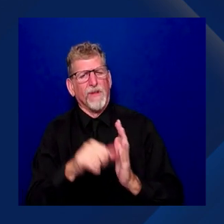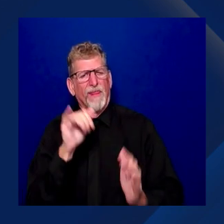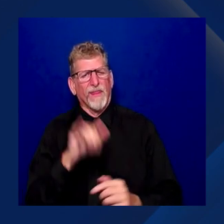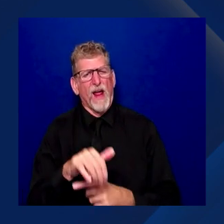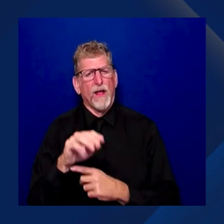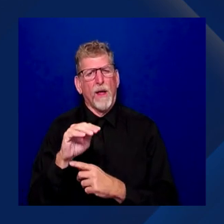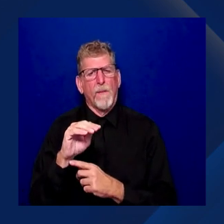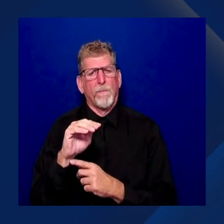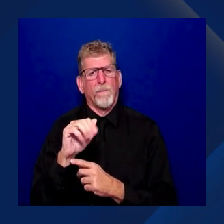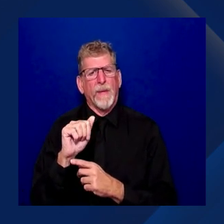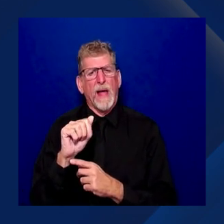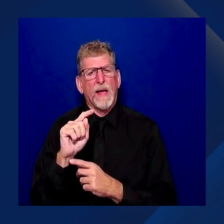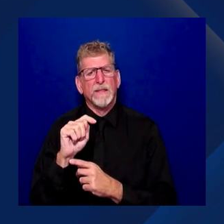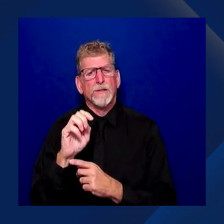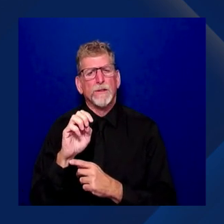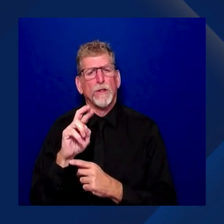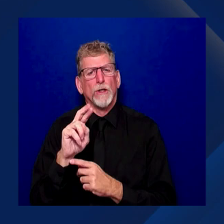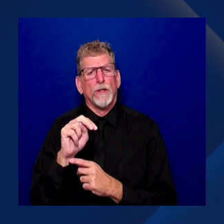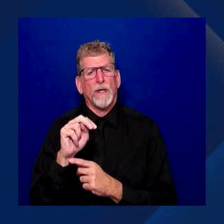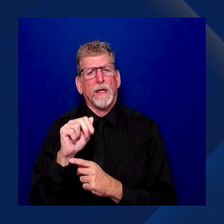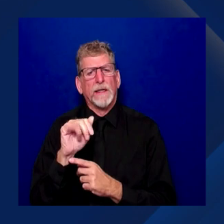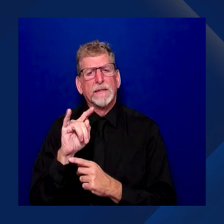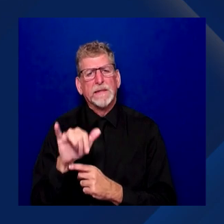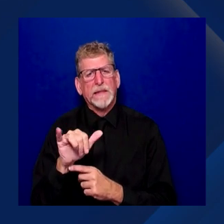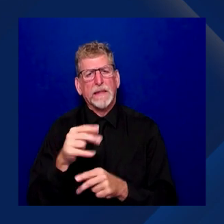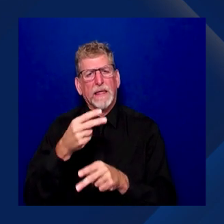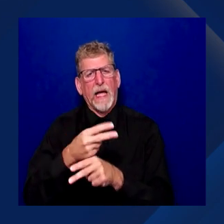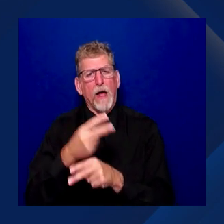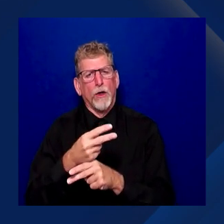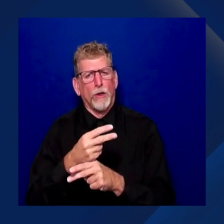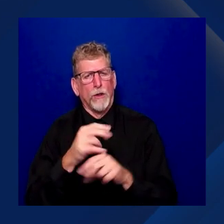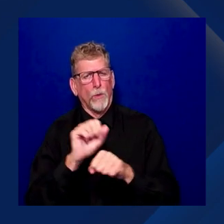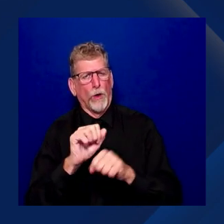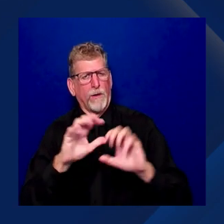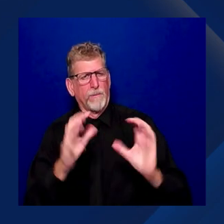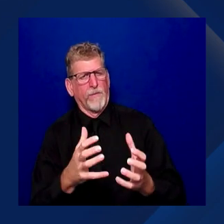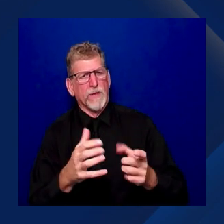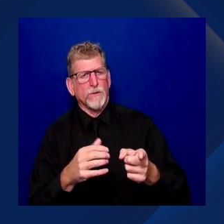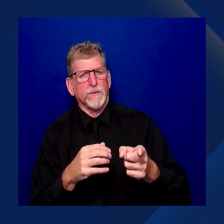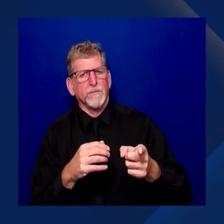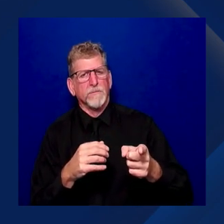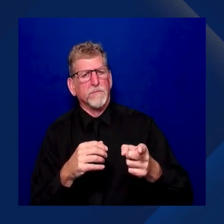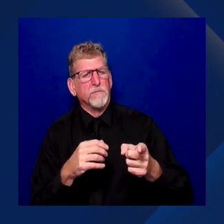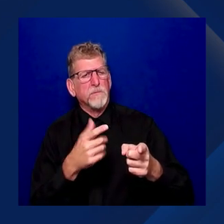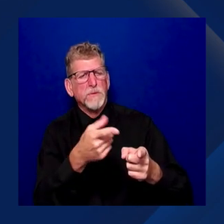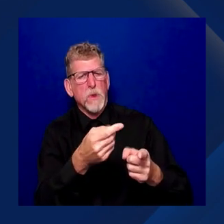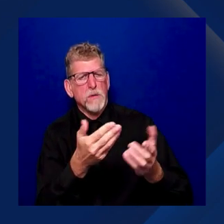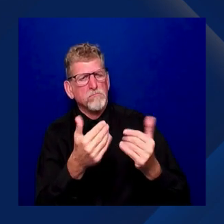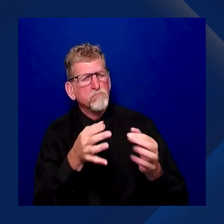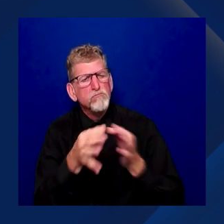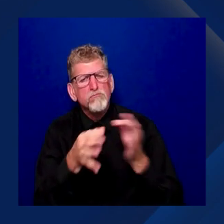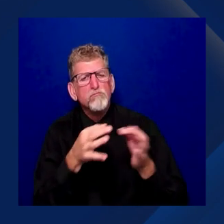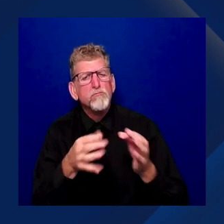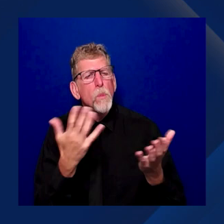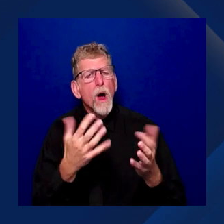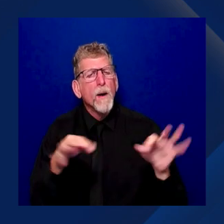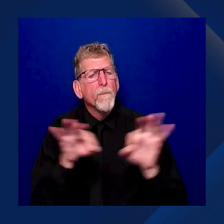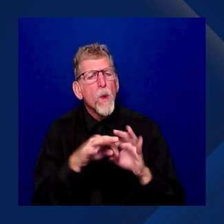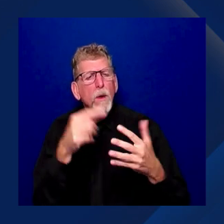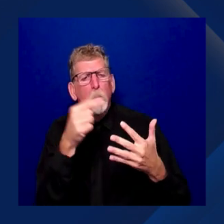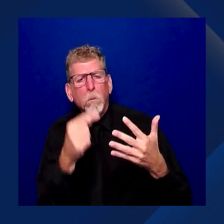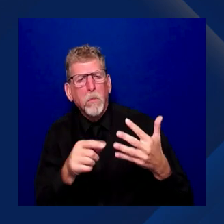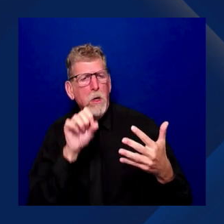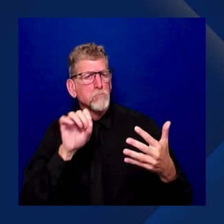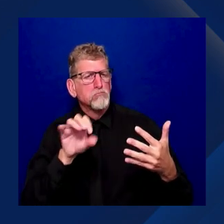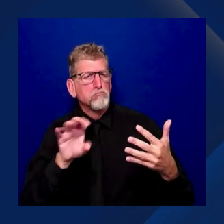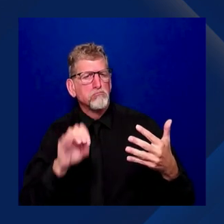just take another moment to tell us how important those provisions are. Thank you. Well, throughout today's panel conversation, one of the key